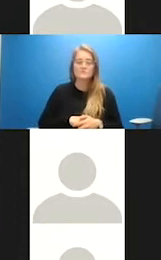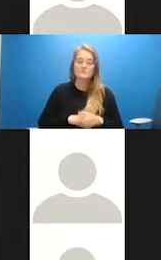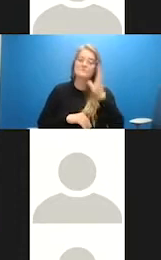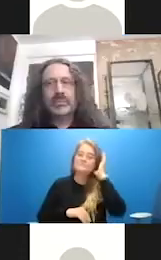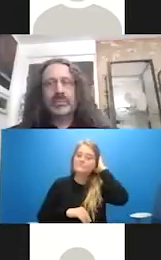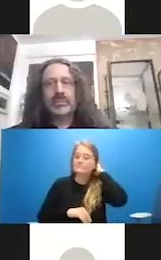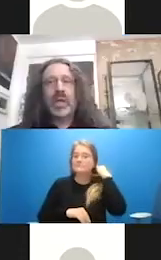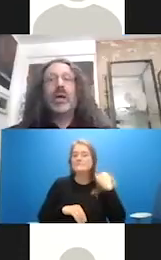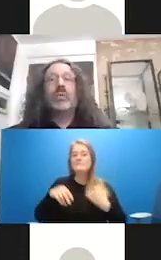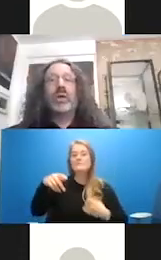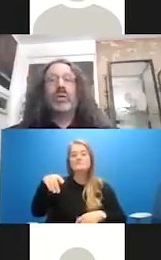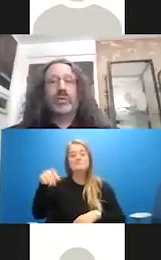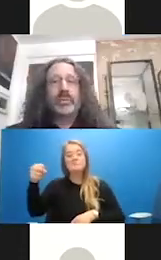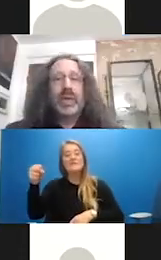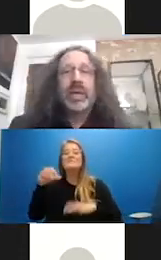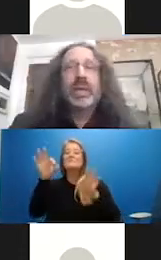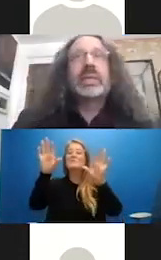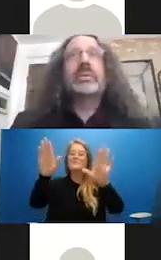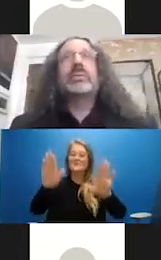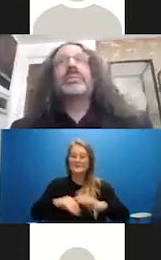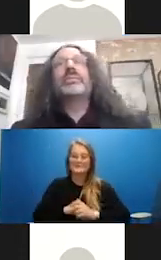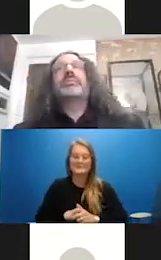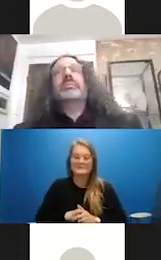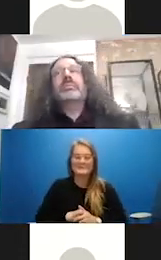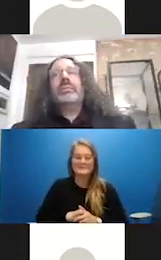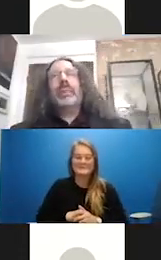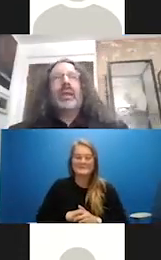The slides are up. Wonderful. So